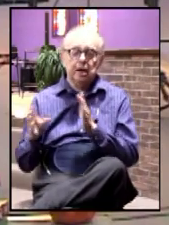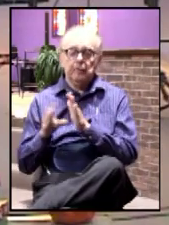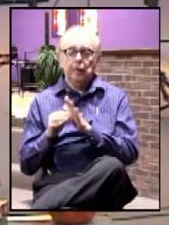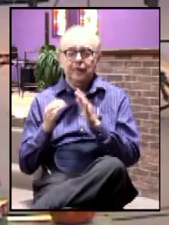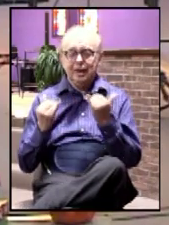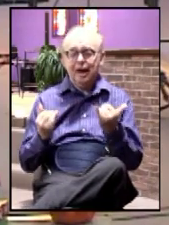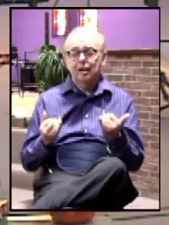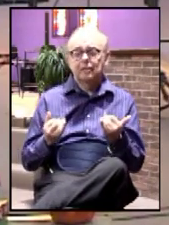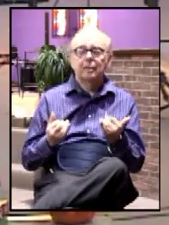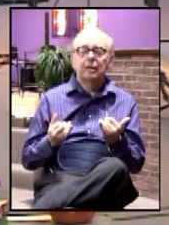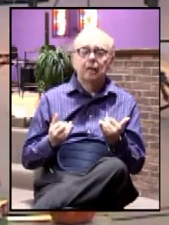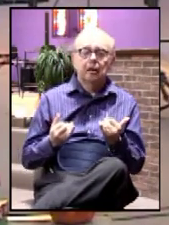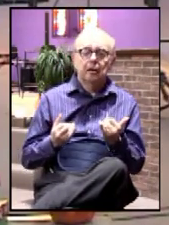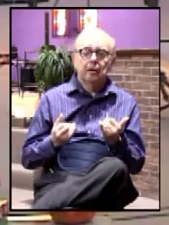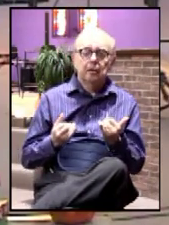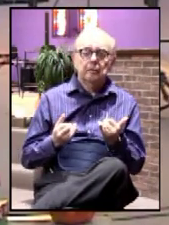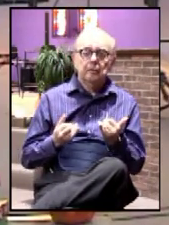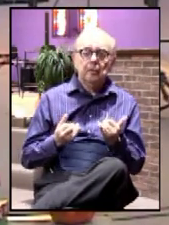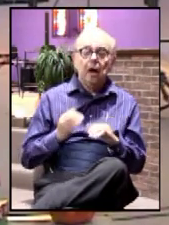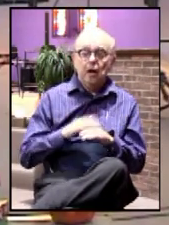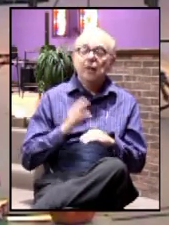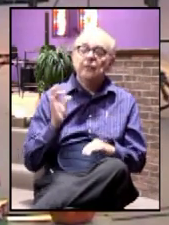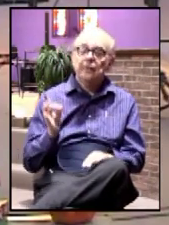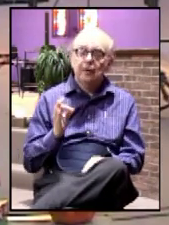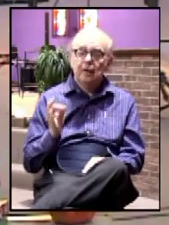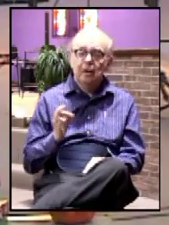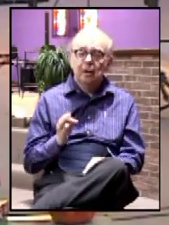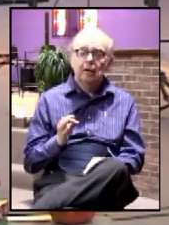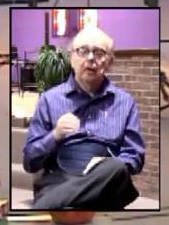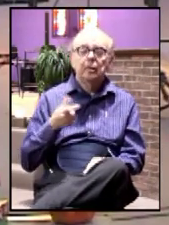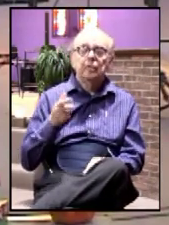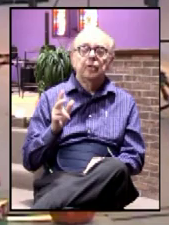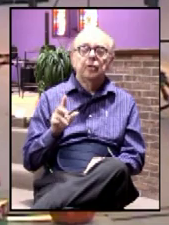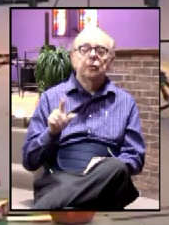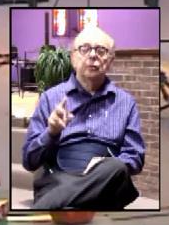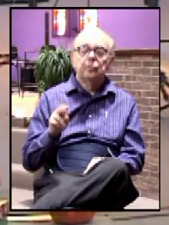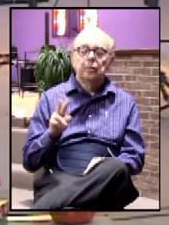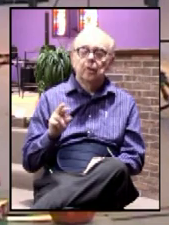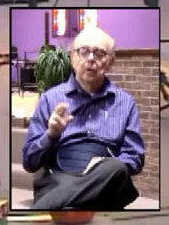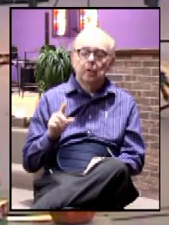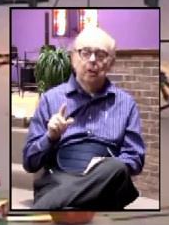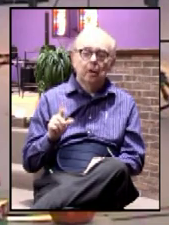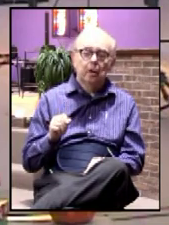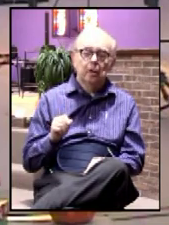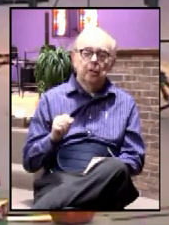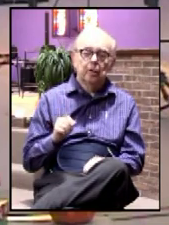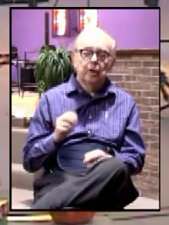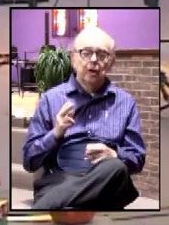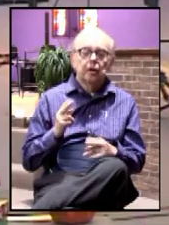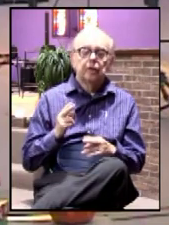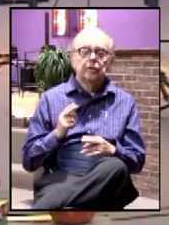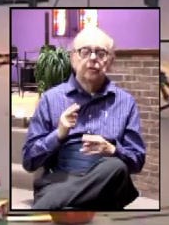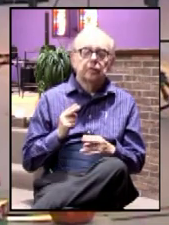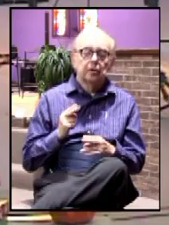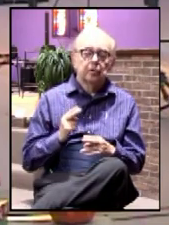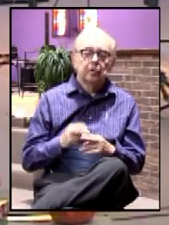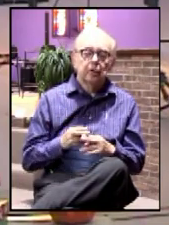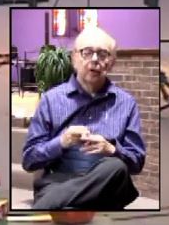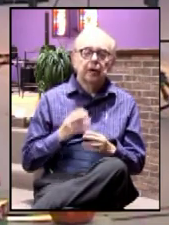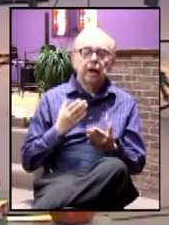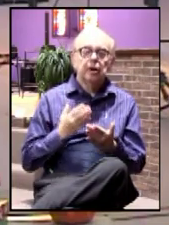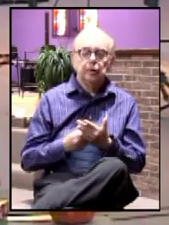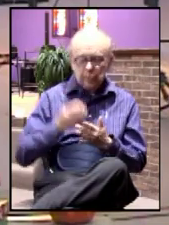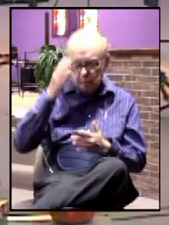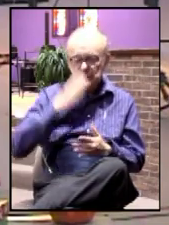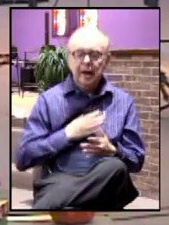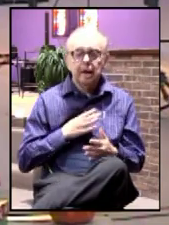movie this Friday on the 22nd called A Good Day in the